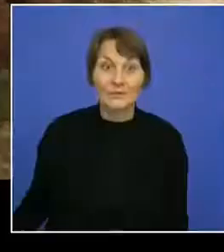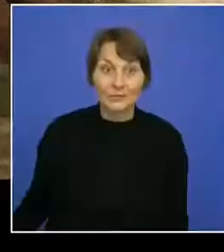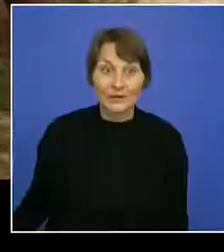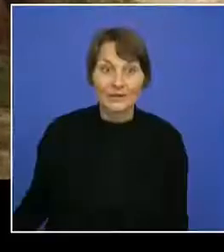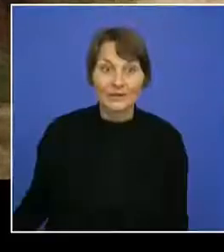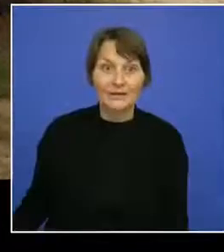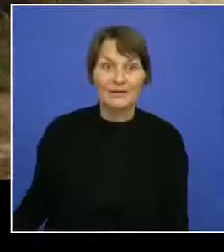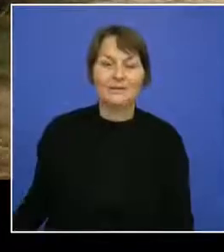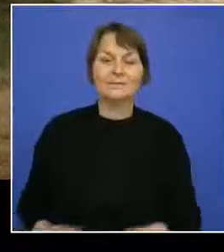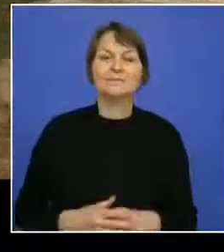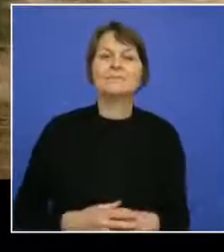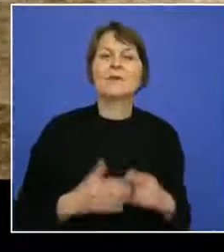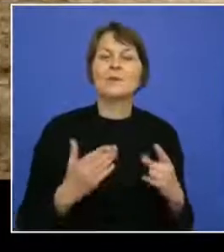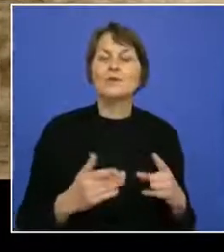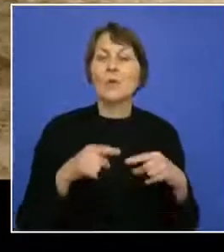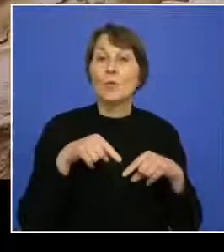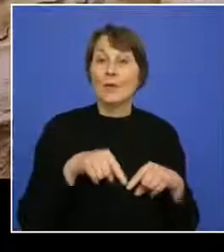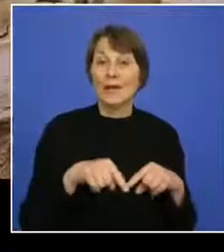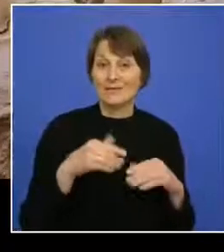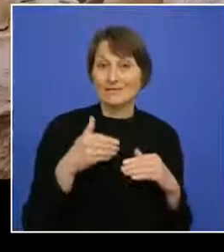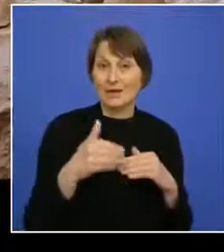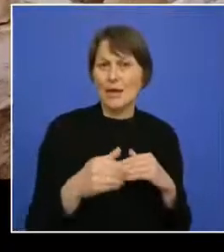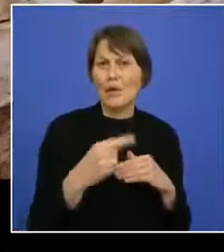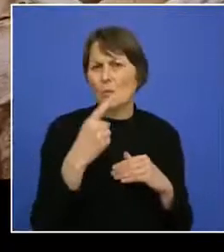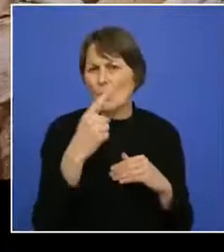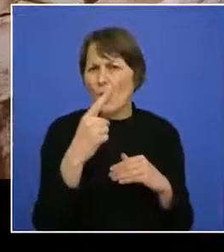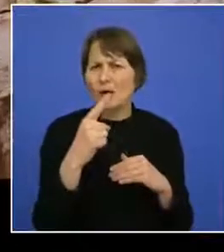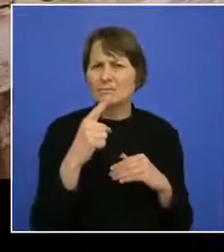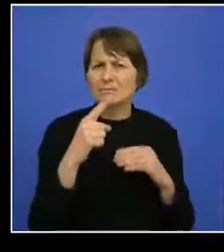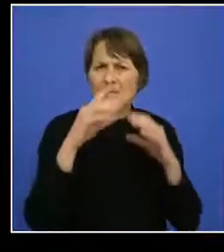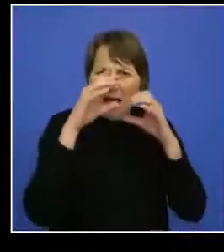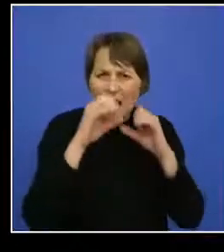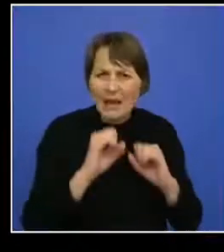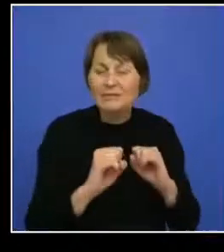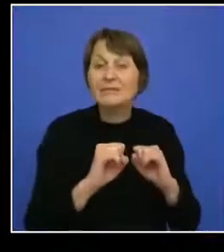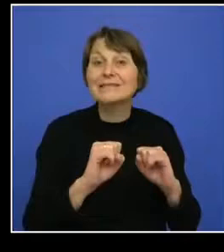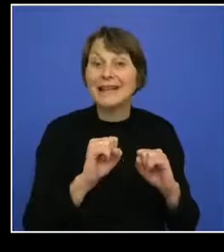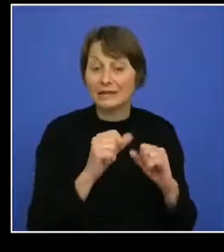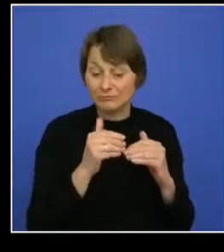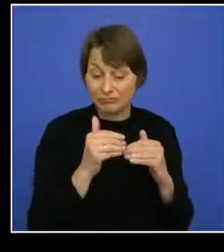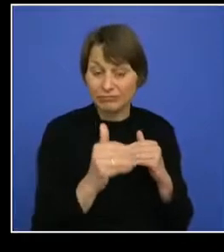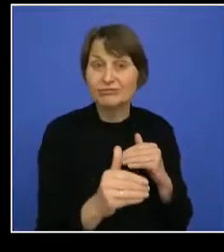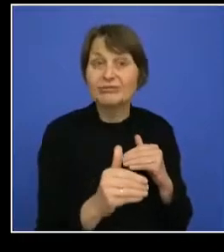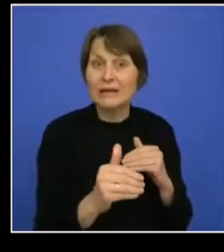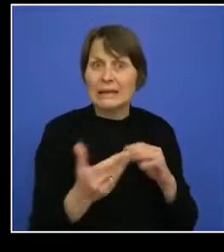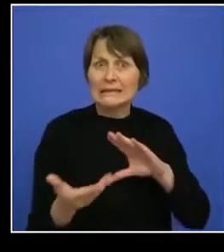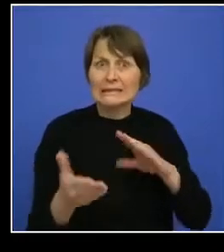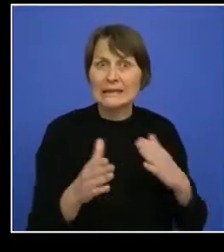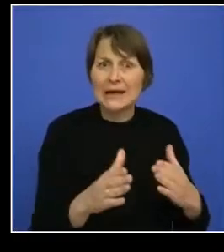It is that statistic that pushed me into action. 15 minutes.